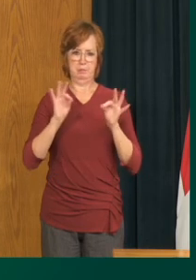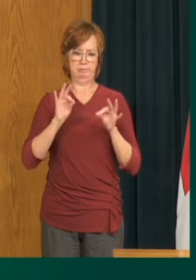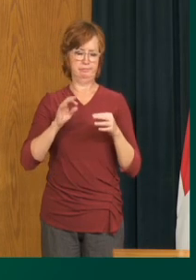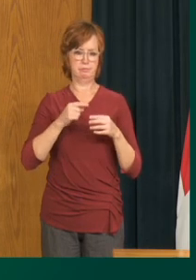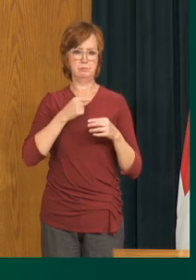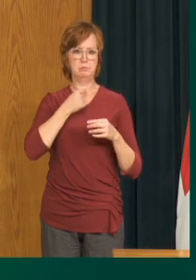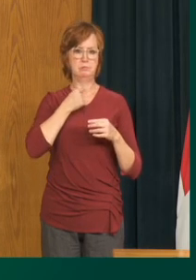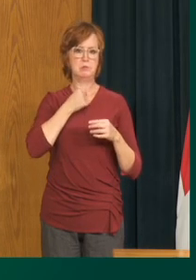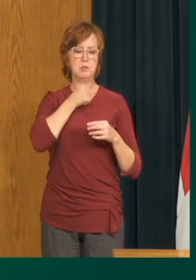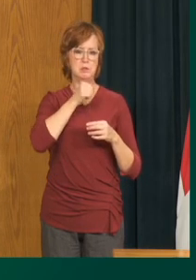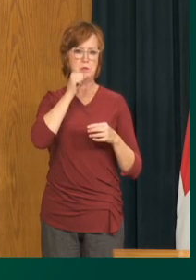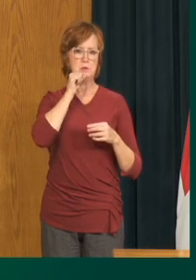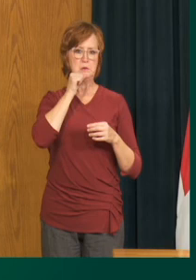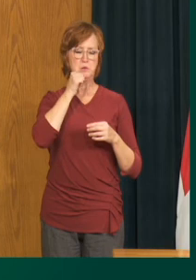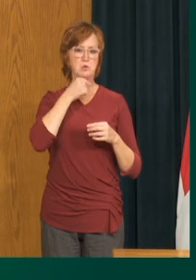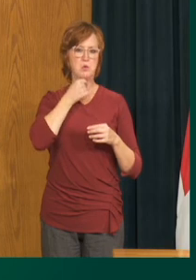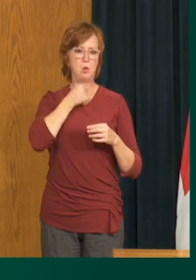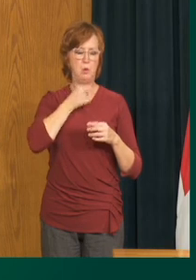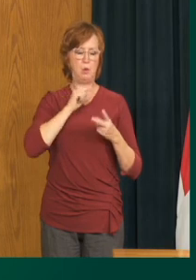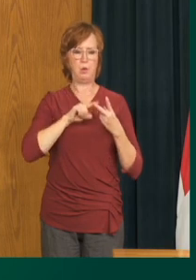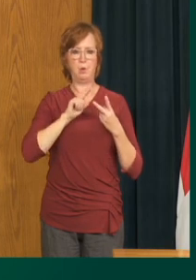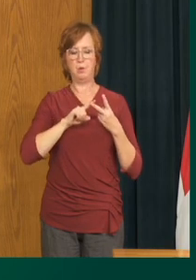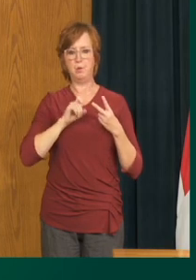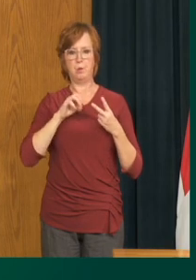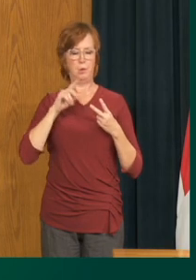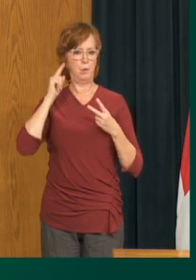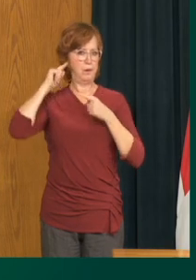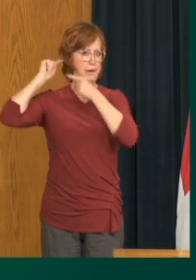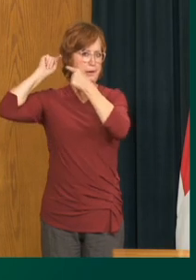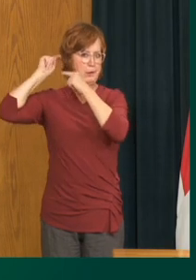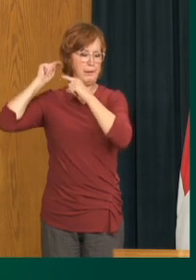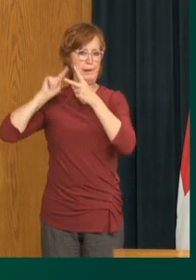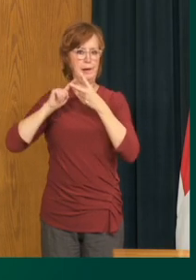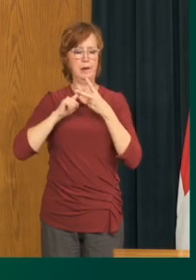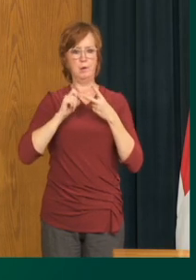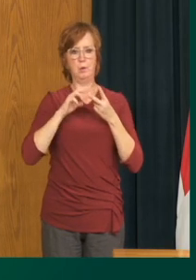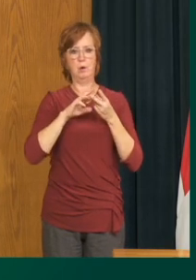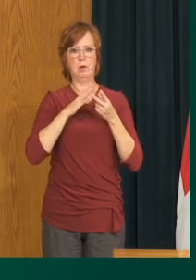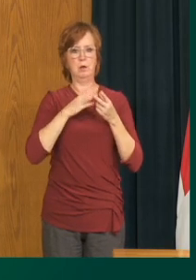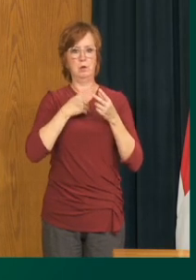sore throat, or if they need prescription beyond just